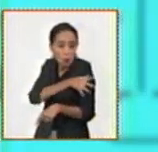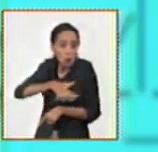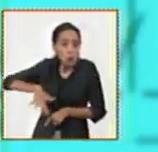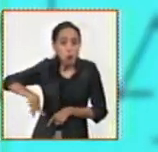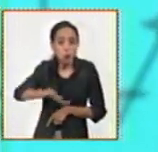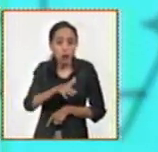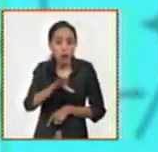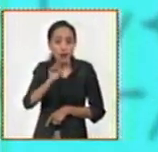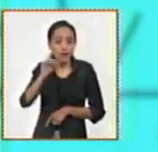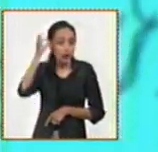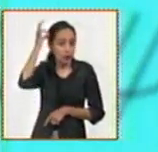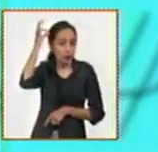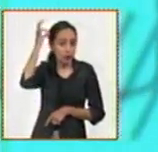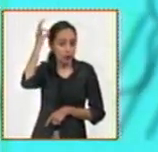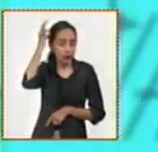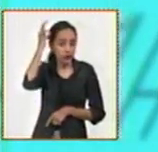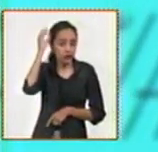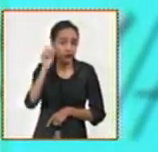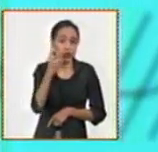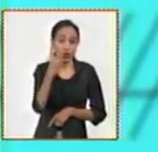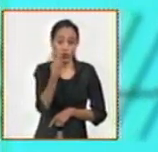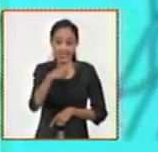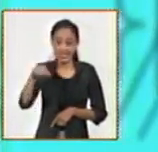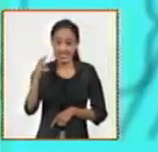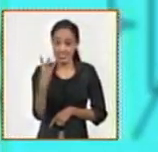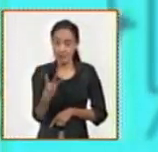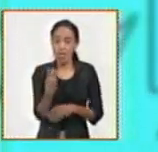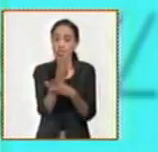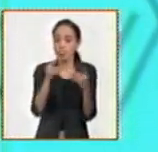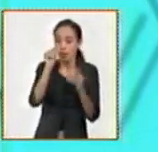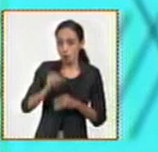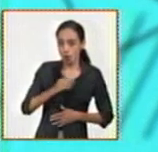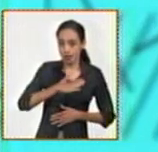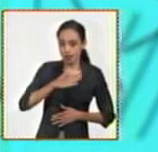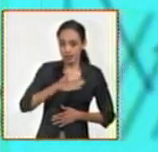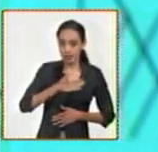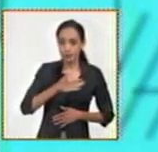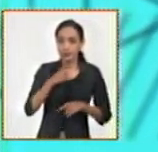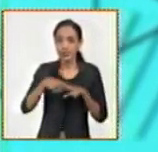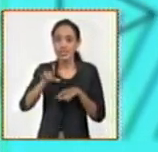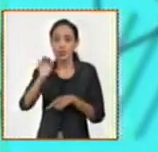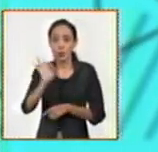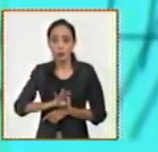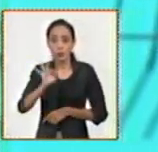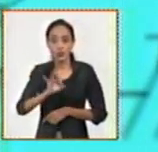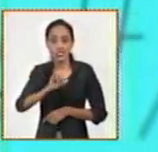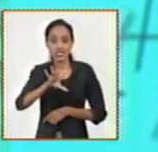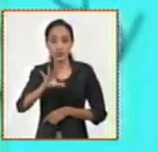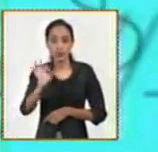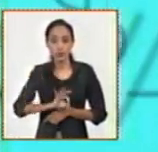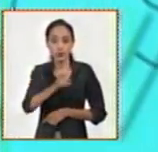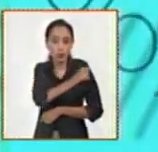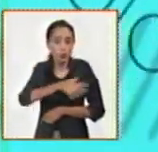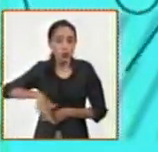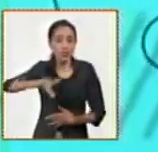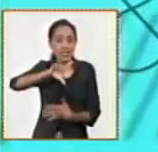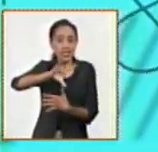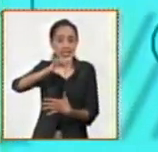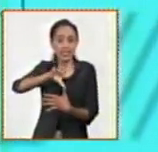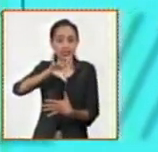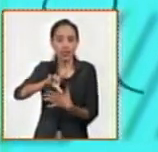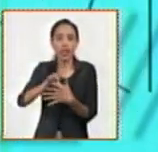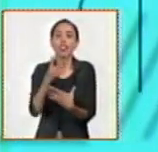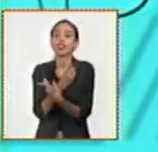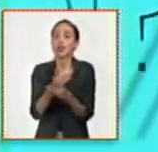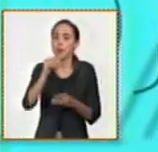non-Cuban, 2/3 of it is Democrat. 65% of the entire population of Latinos that are not Cuban are fucking Democrat.